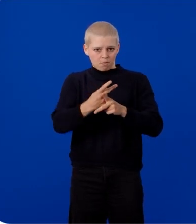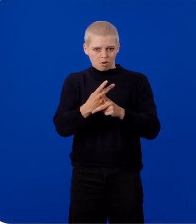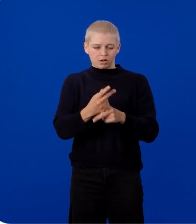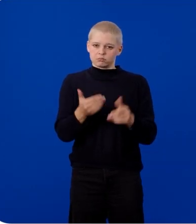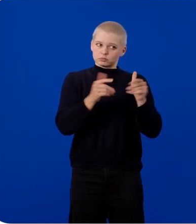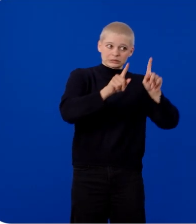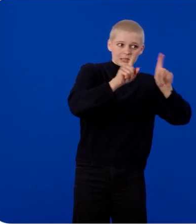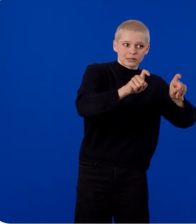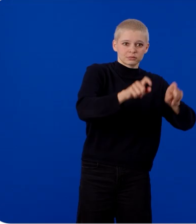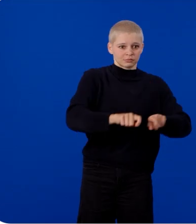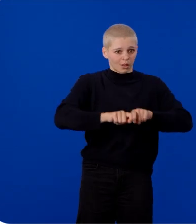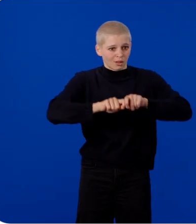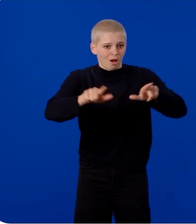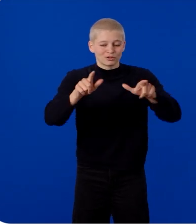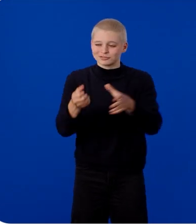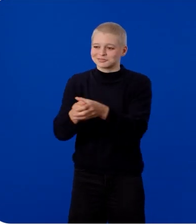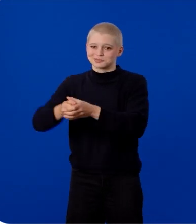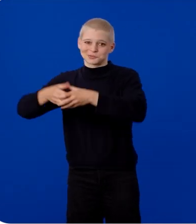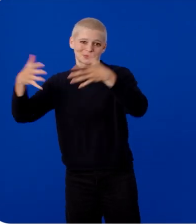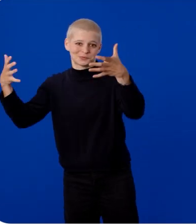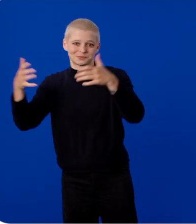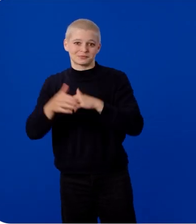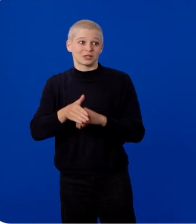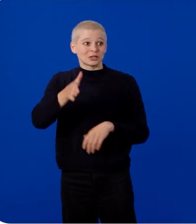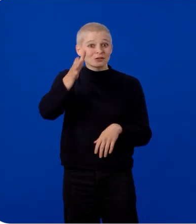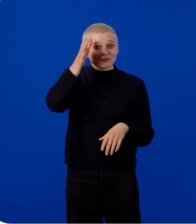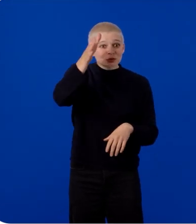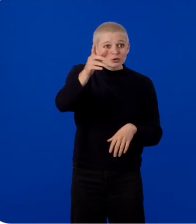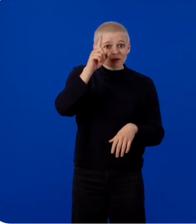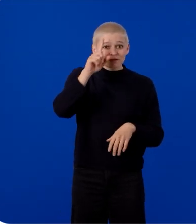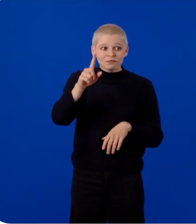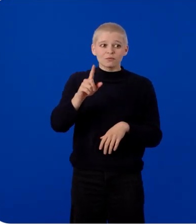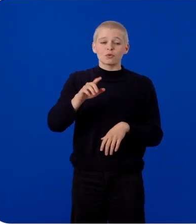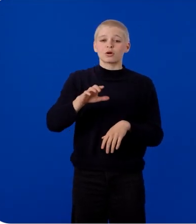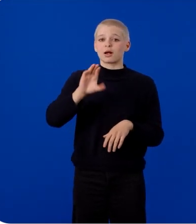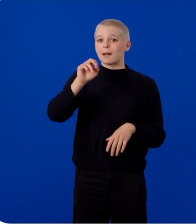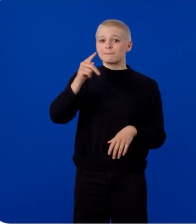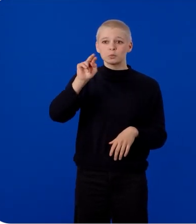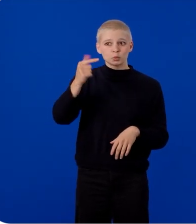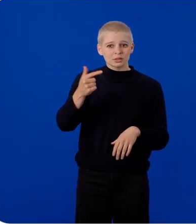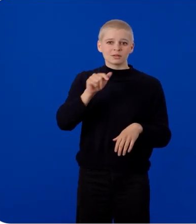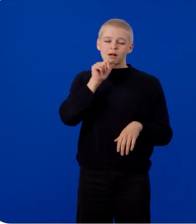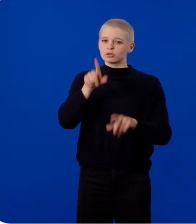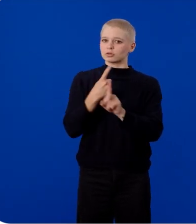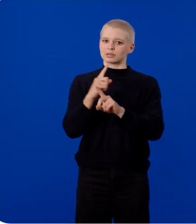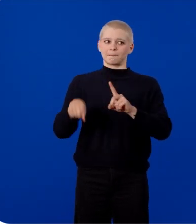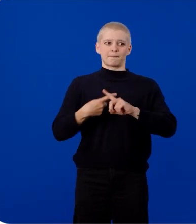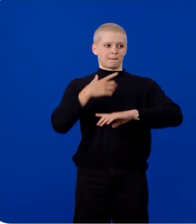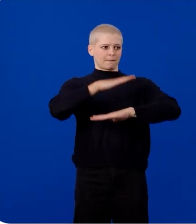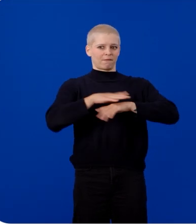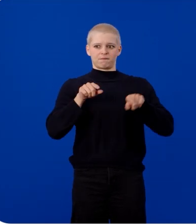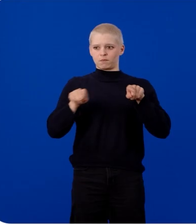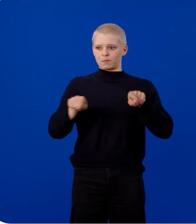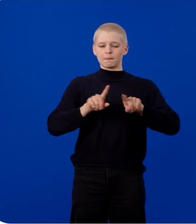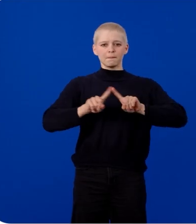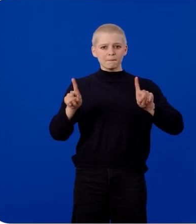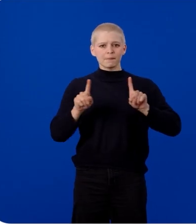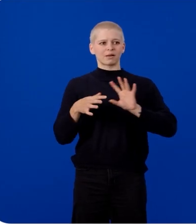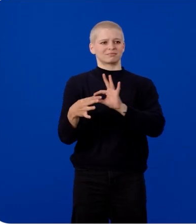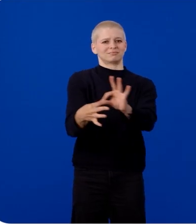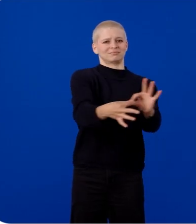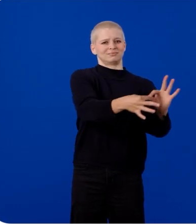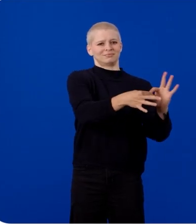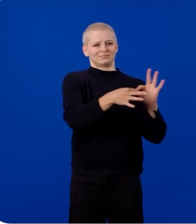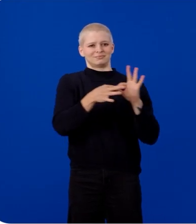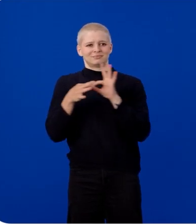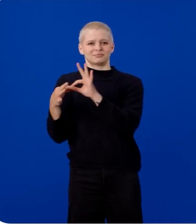grow. Because the future of computing isn't one of just the platform, it's a constellation of connected services. And you're in